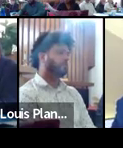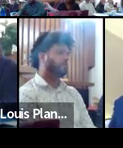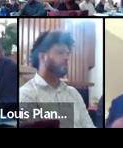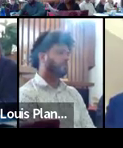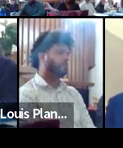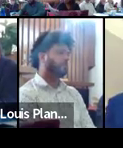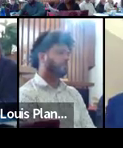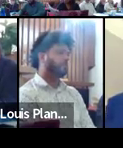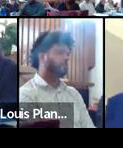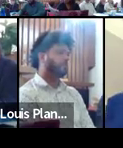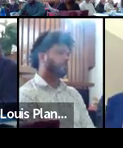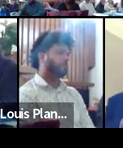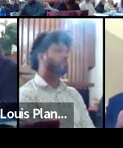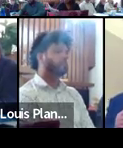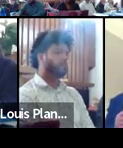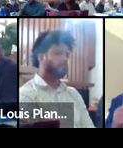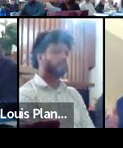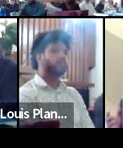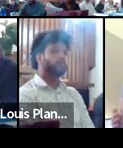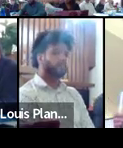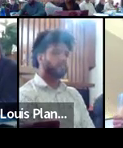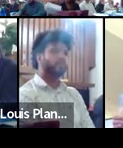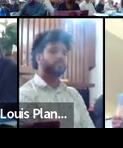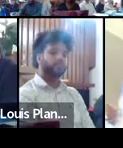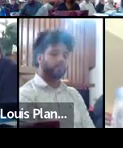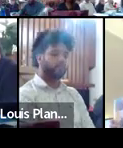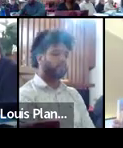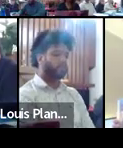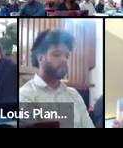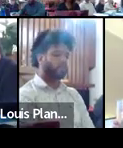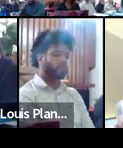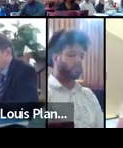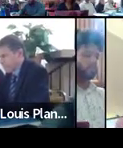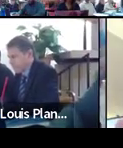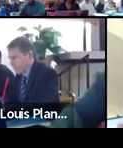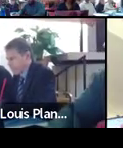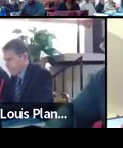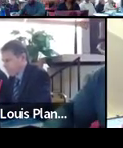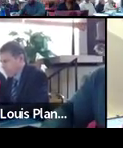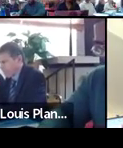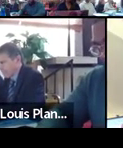Johnson team, as well as different members who were involved in this planning process before we get to the public hearing.